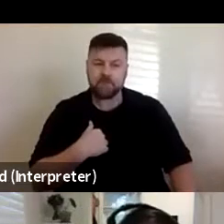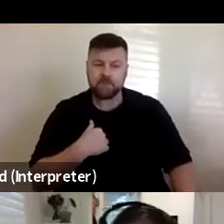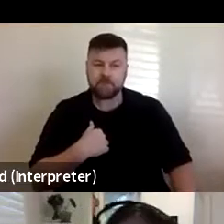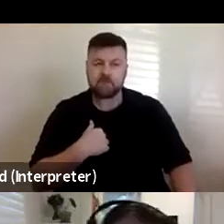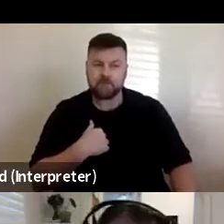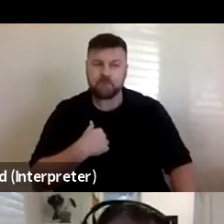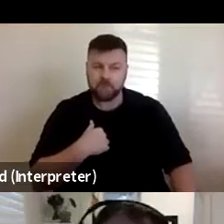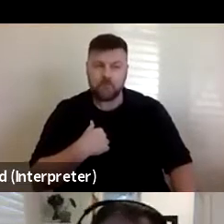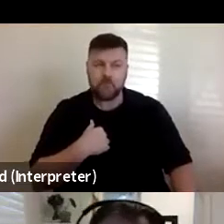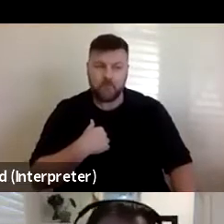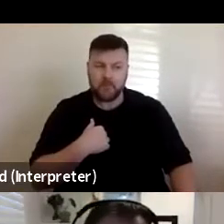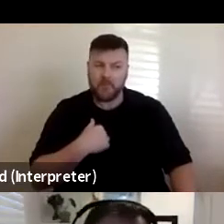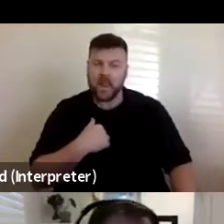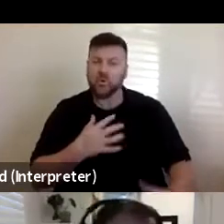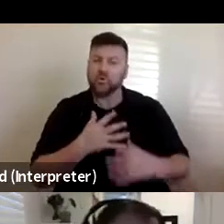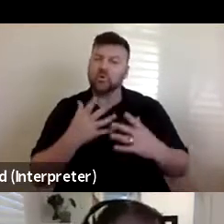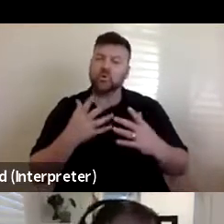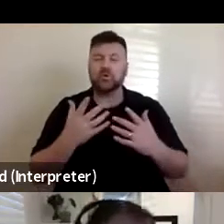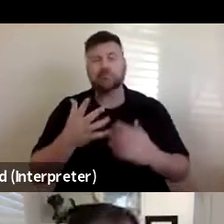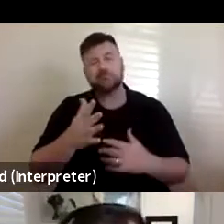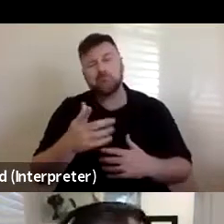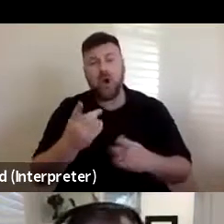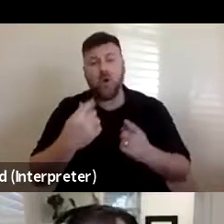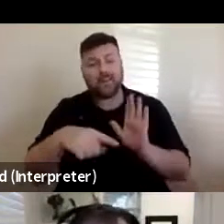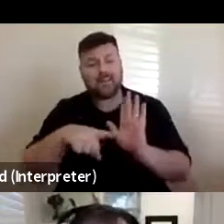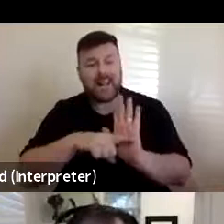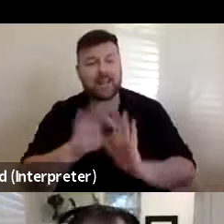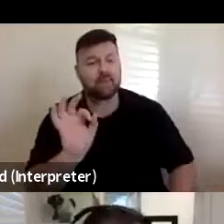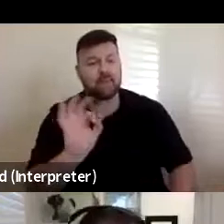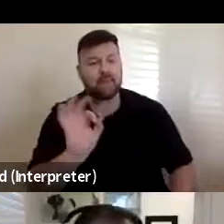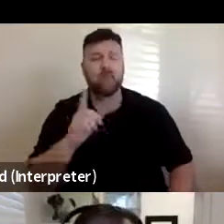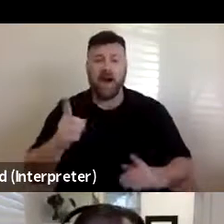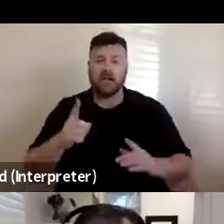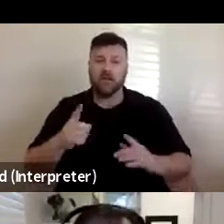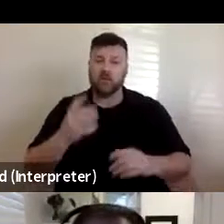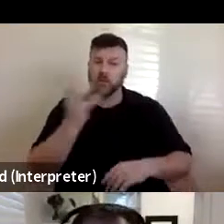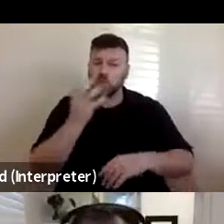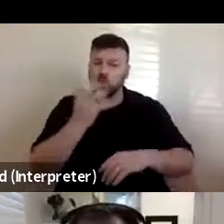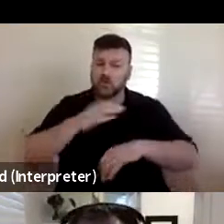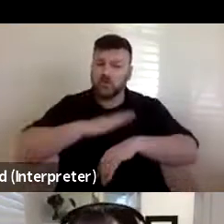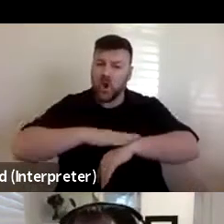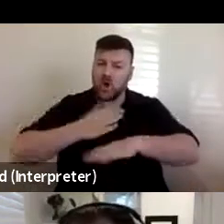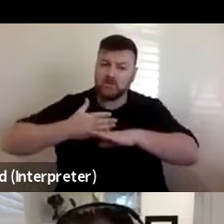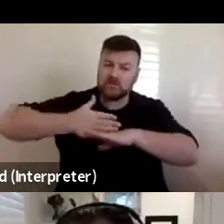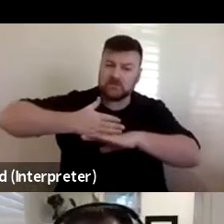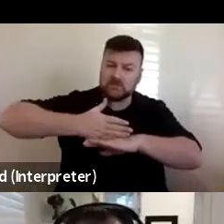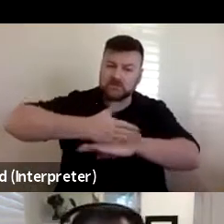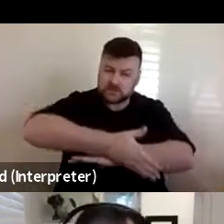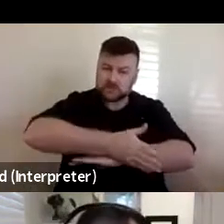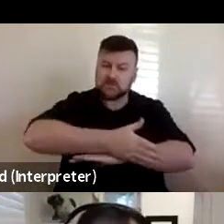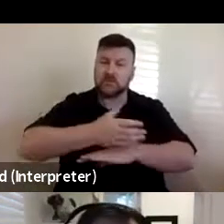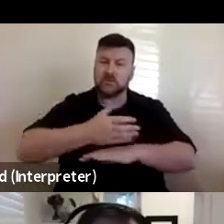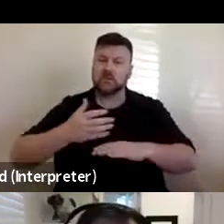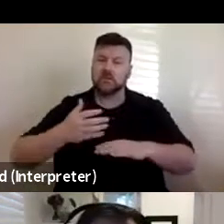wouldn't necessarily, I mean, it's not a negative experience, but it's the amount of time that was invested in that area